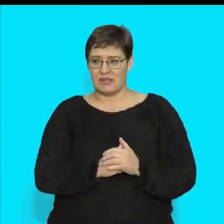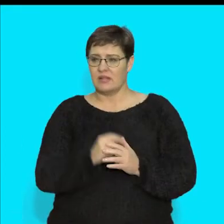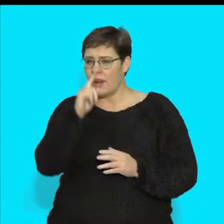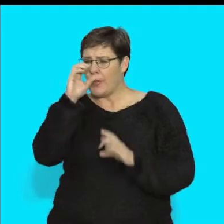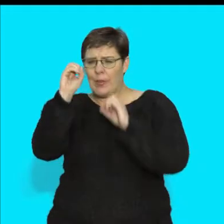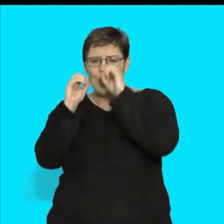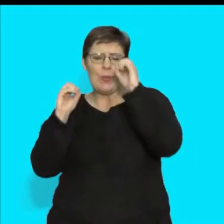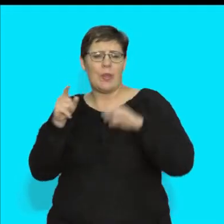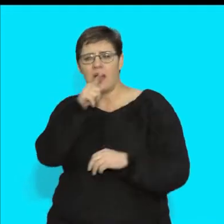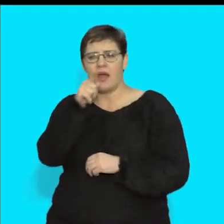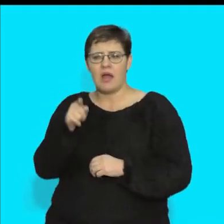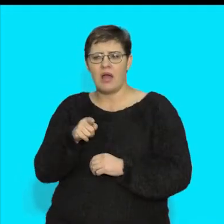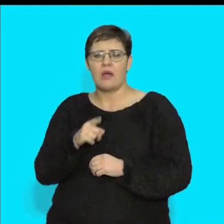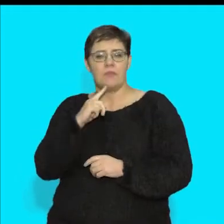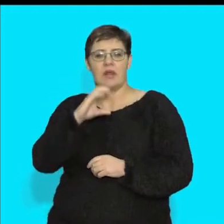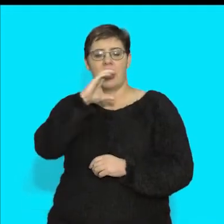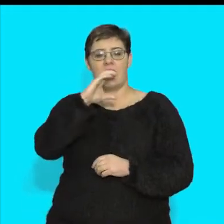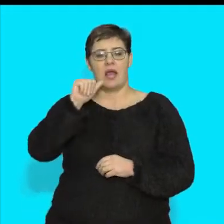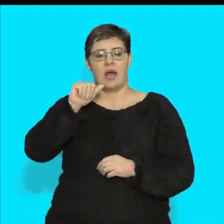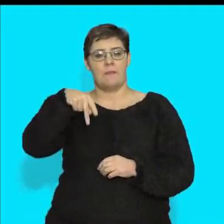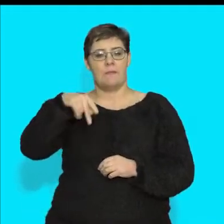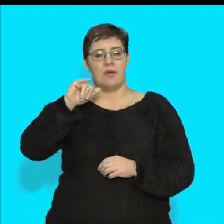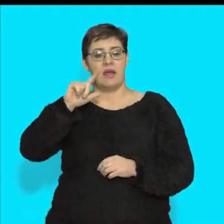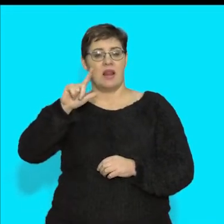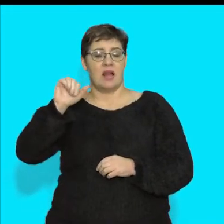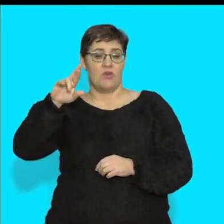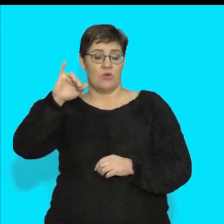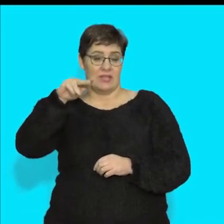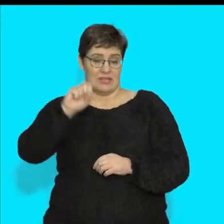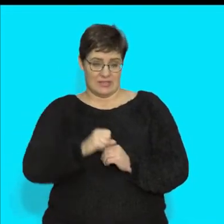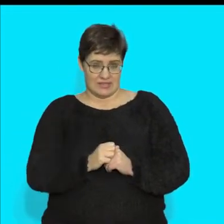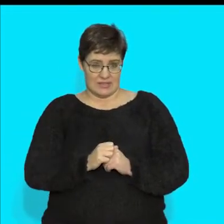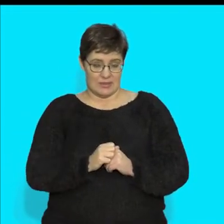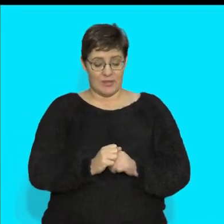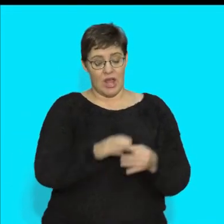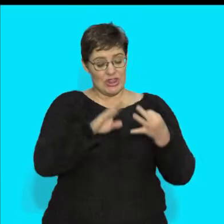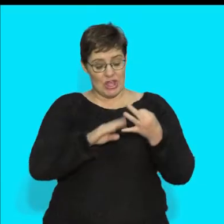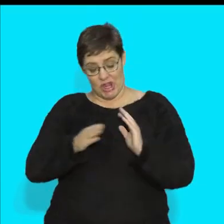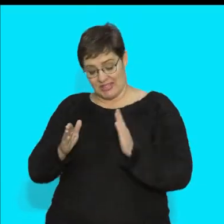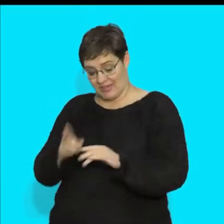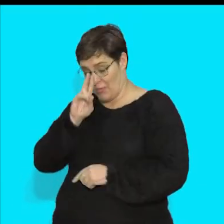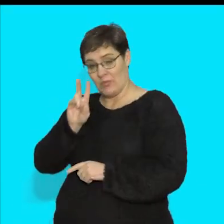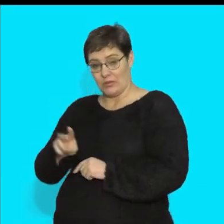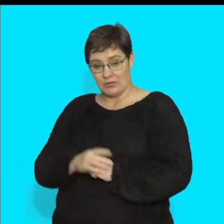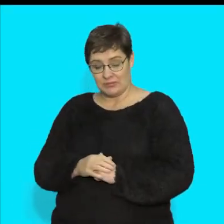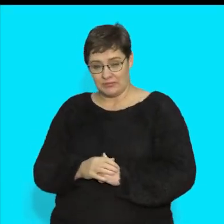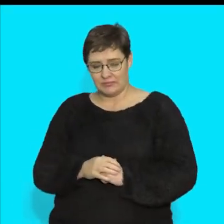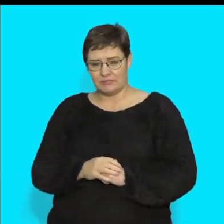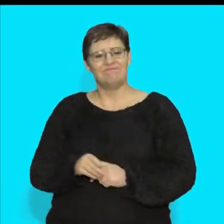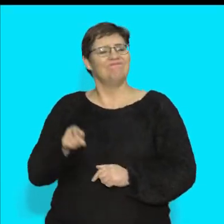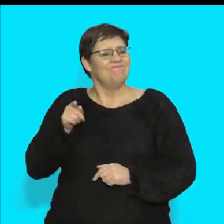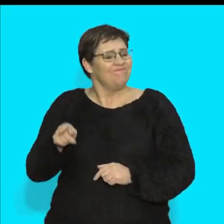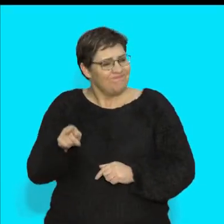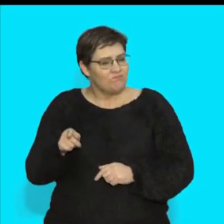look at these little ones, these are going to be your capillaries. Now, capillaries are the next thing that we're going to look at.